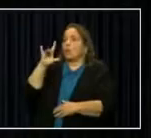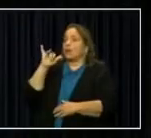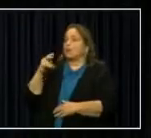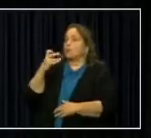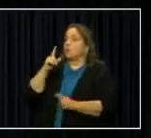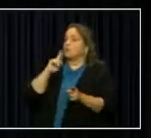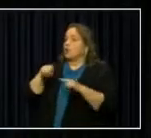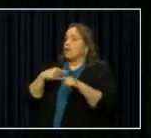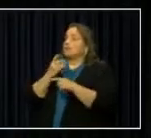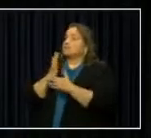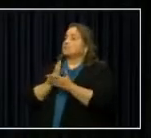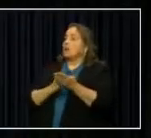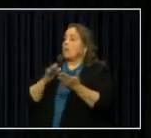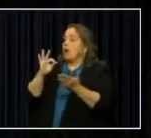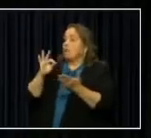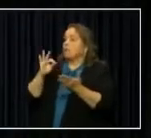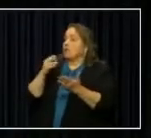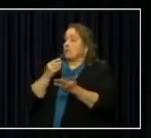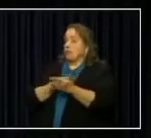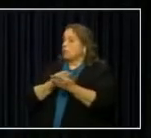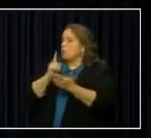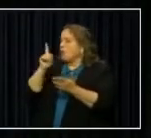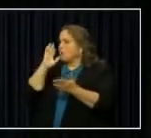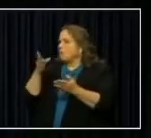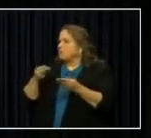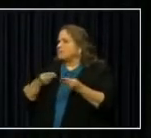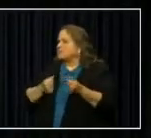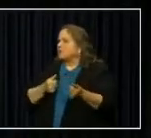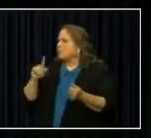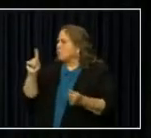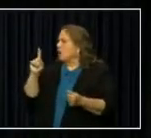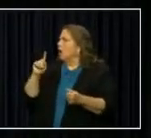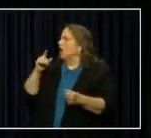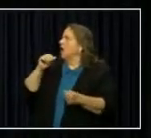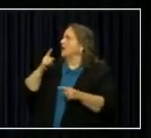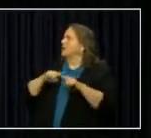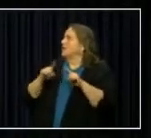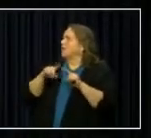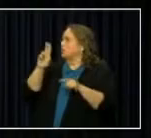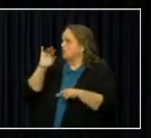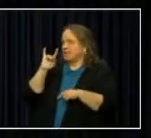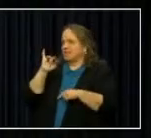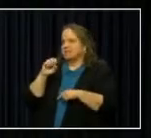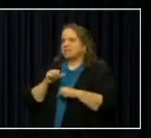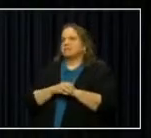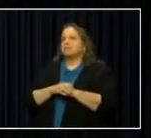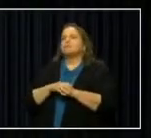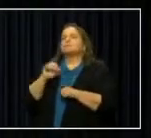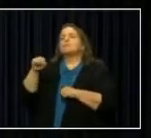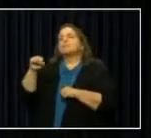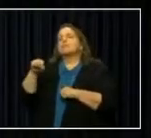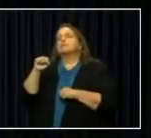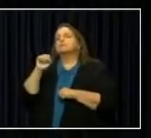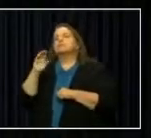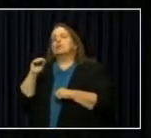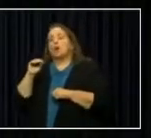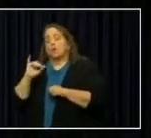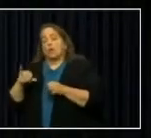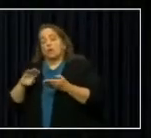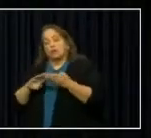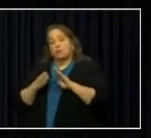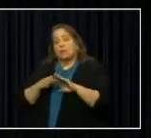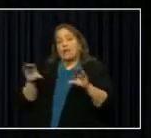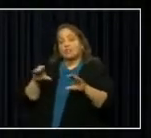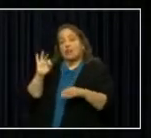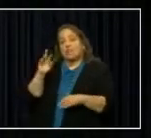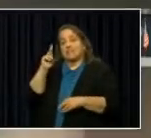talk about some of the ways this money may be spent, rent, and other utility help? Yes. So the Community Action